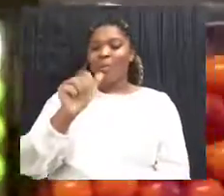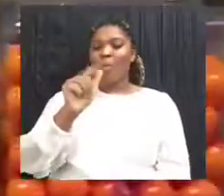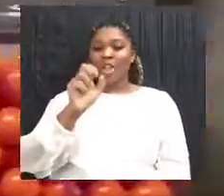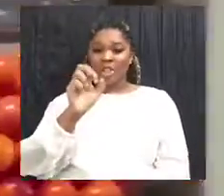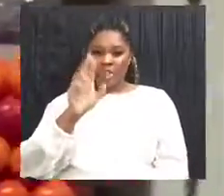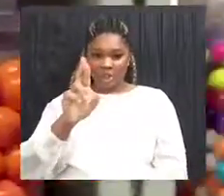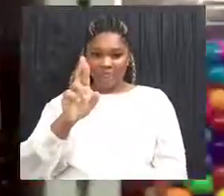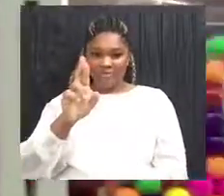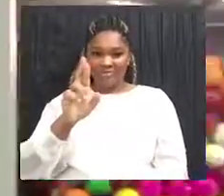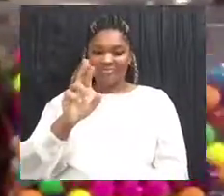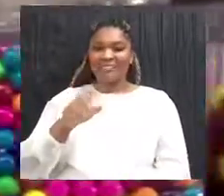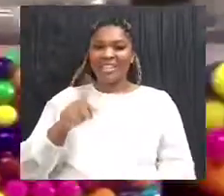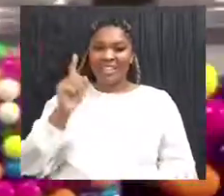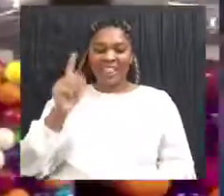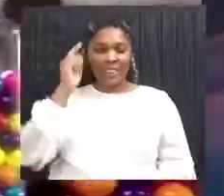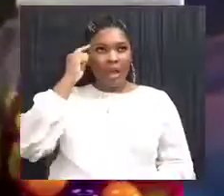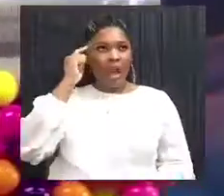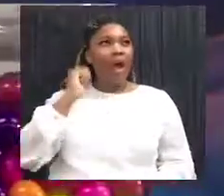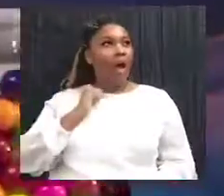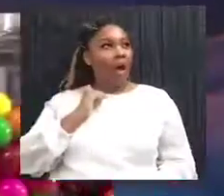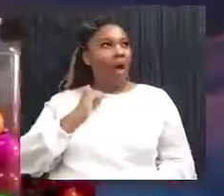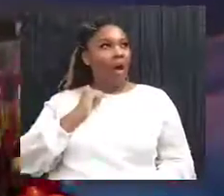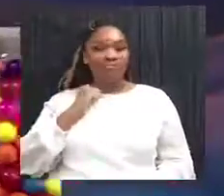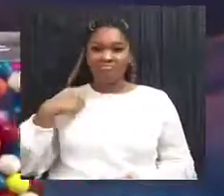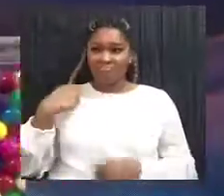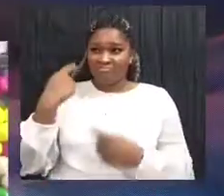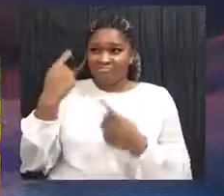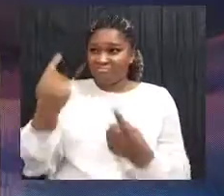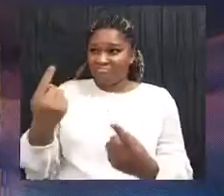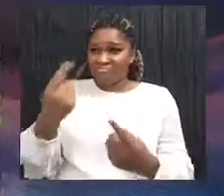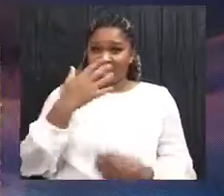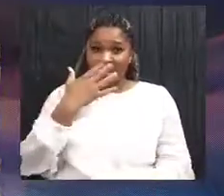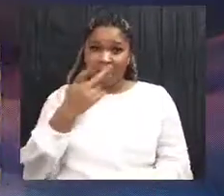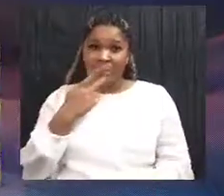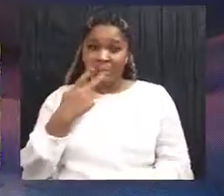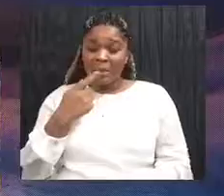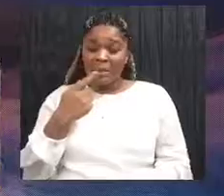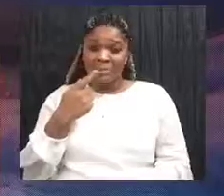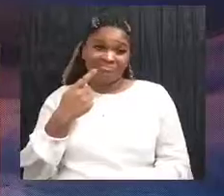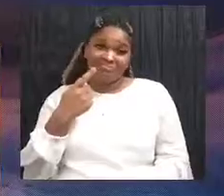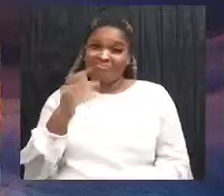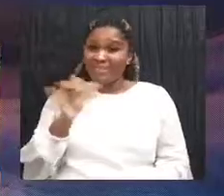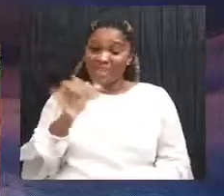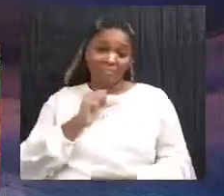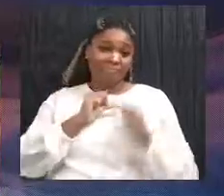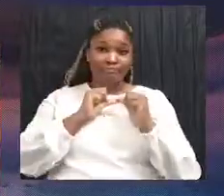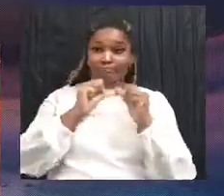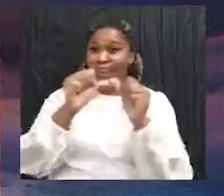treat back in 1928. Since then, the color just stuck.